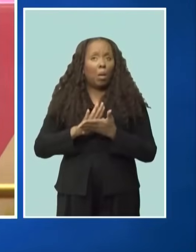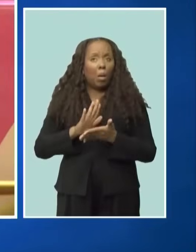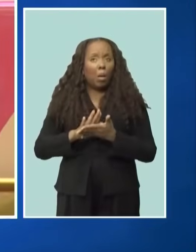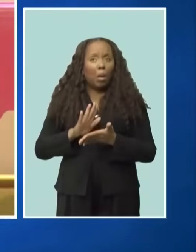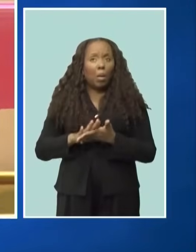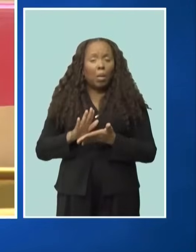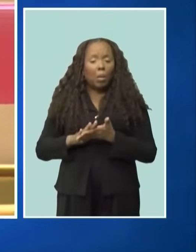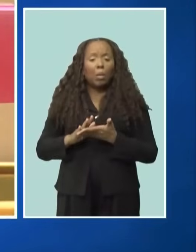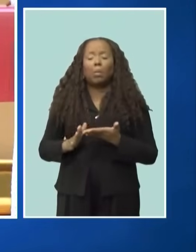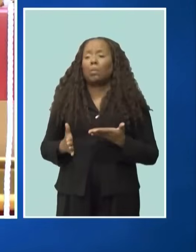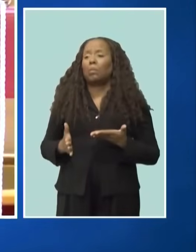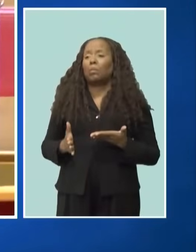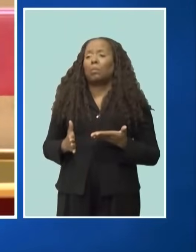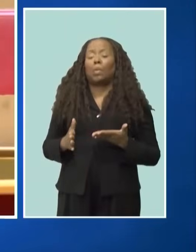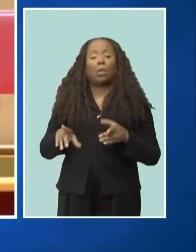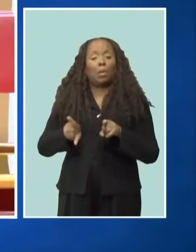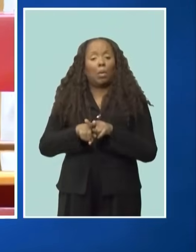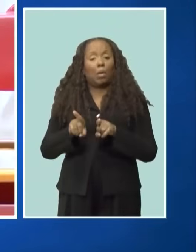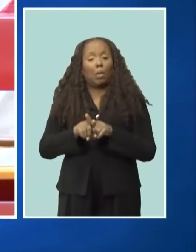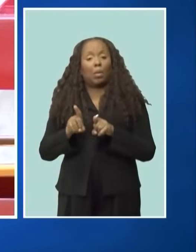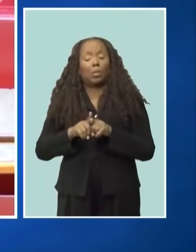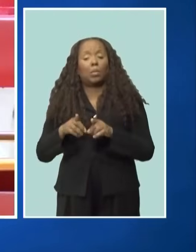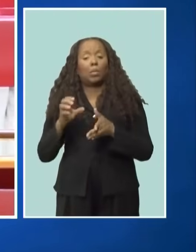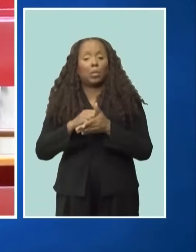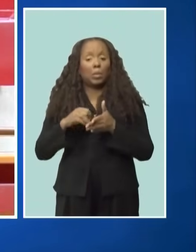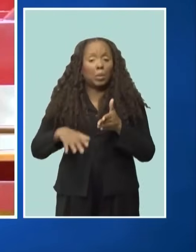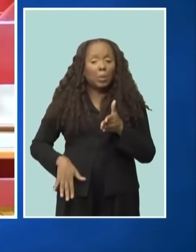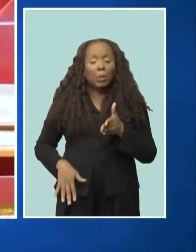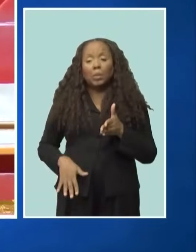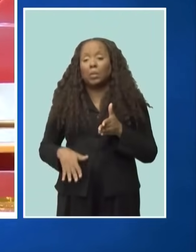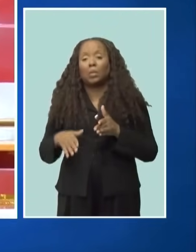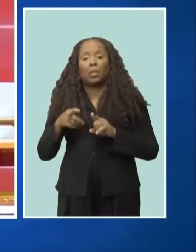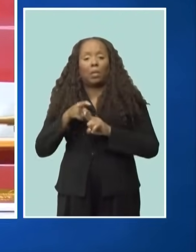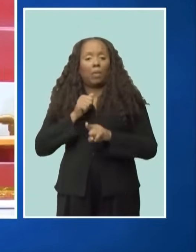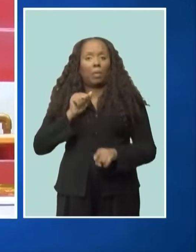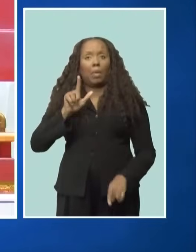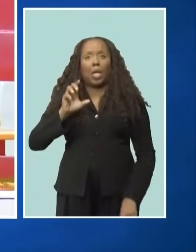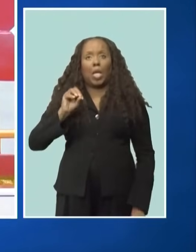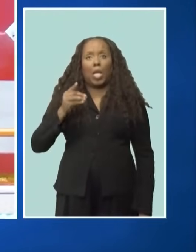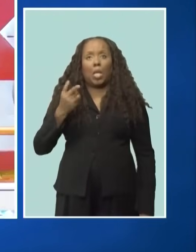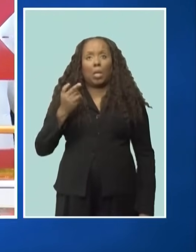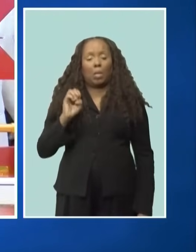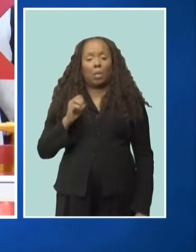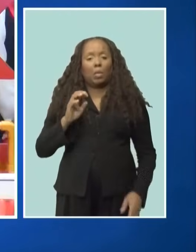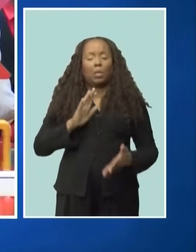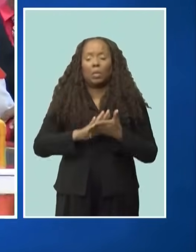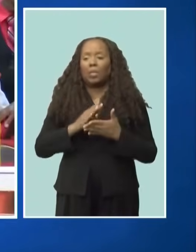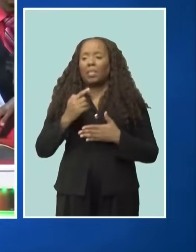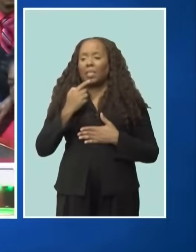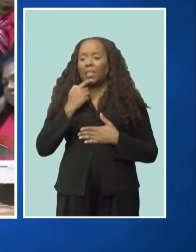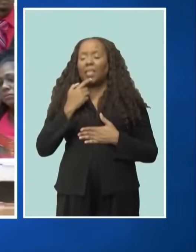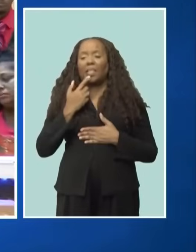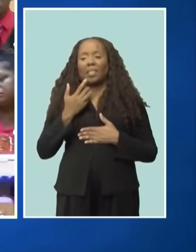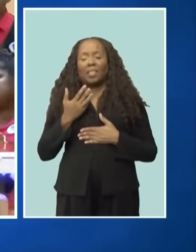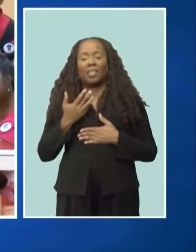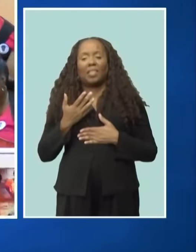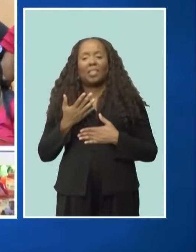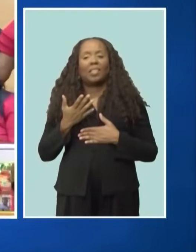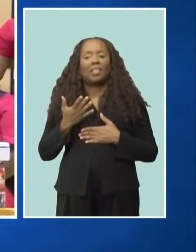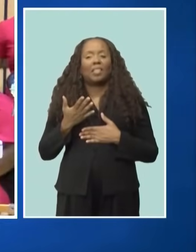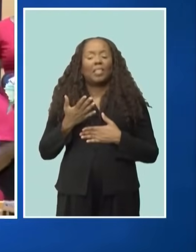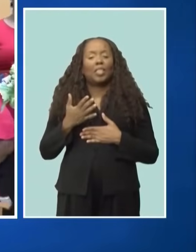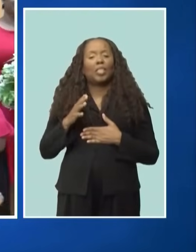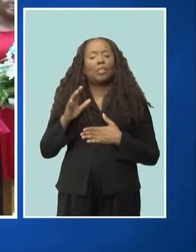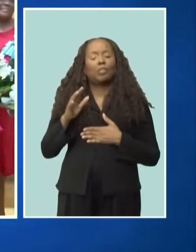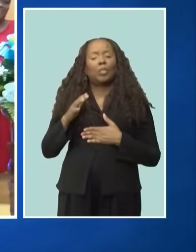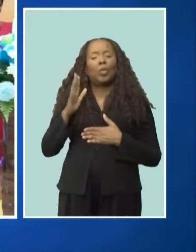himself among the student body, Stephen Jackman, says his smile, which quickly turned into a mysterious smirk,